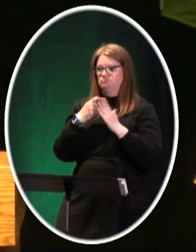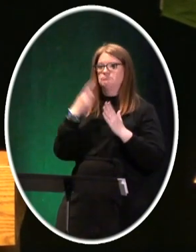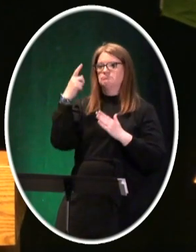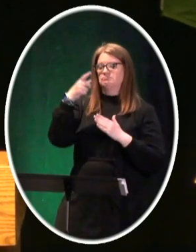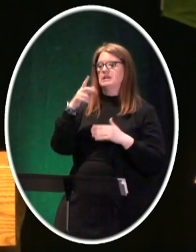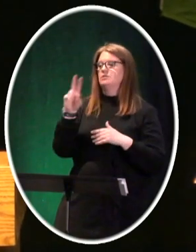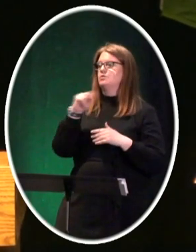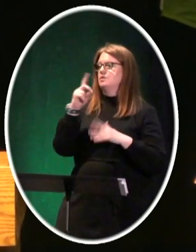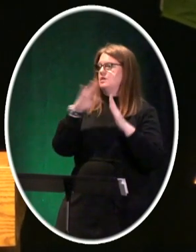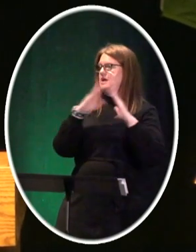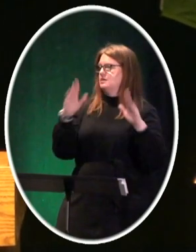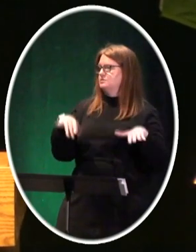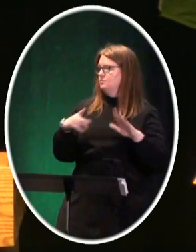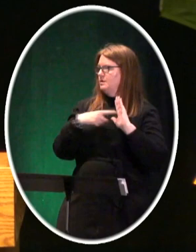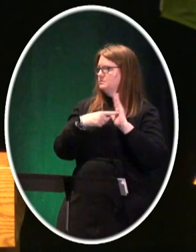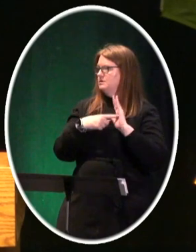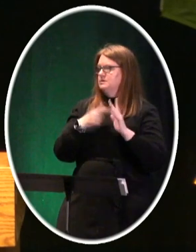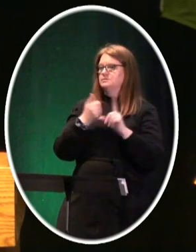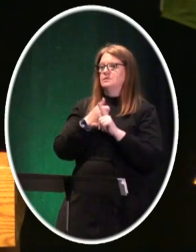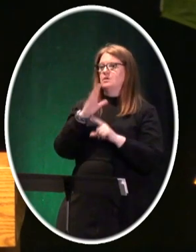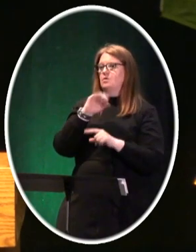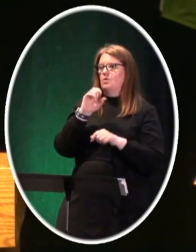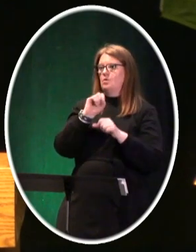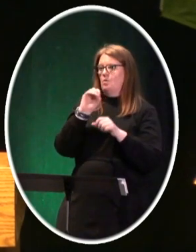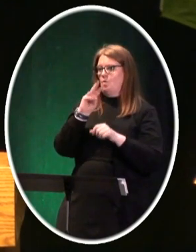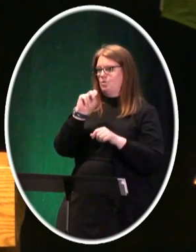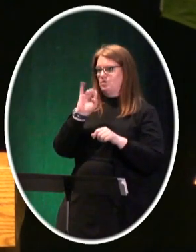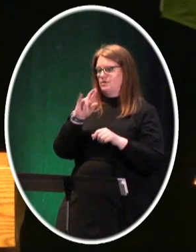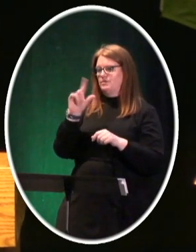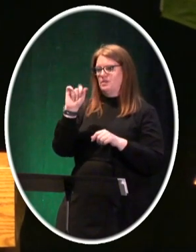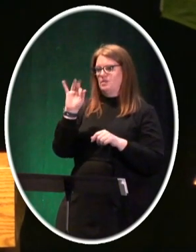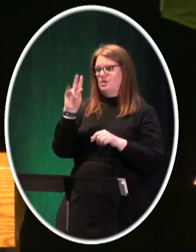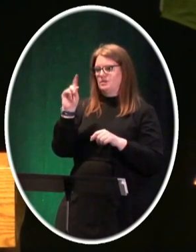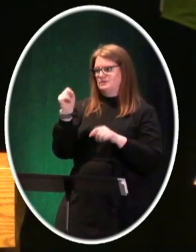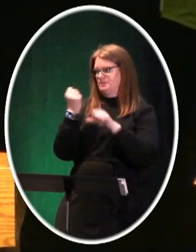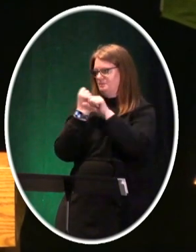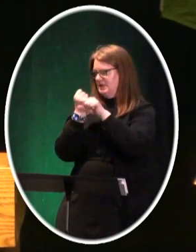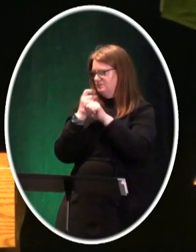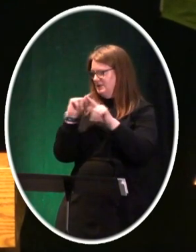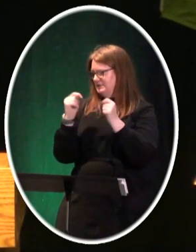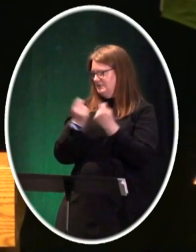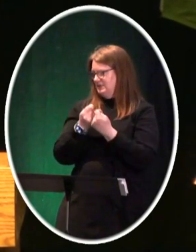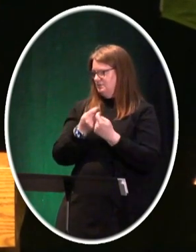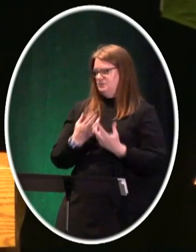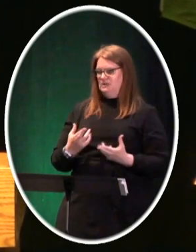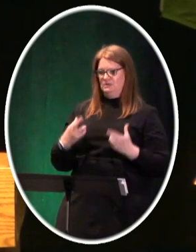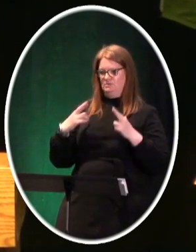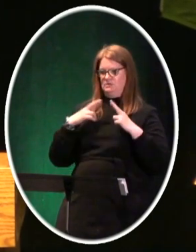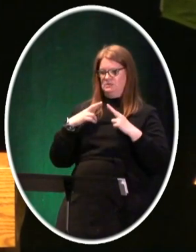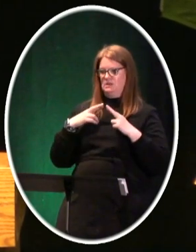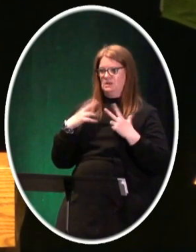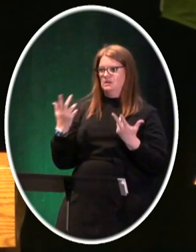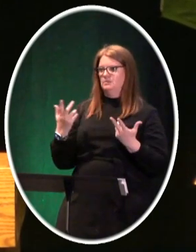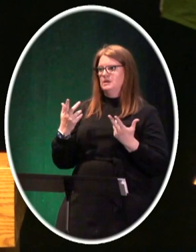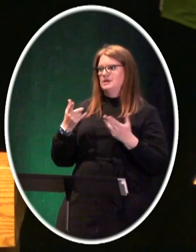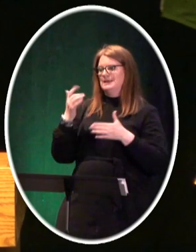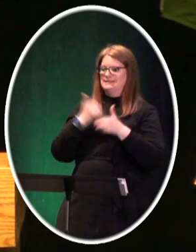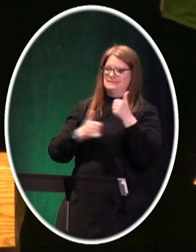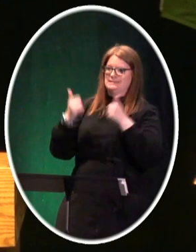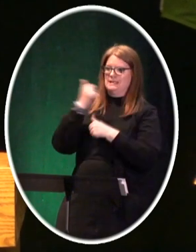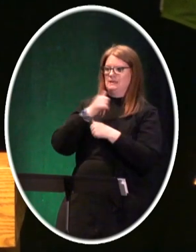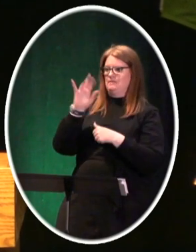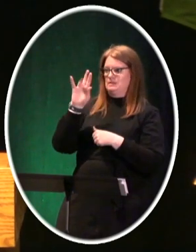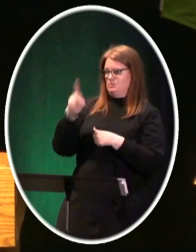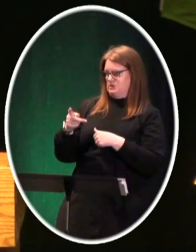of Representatives and is the co-owner of the Larks baseball team. He retired from AVI Systems as the executive